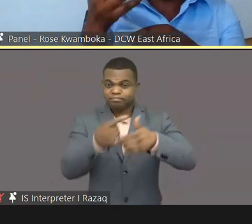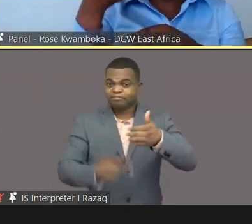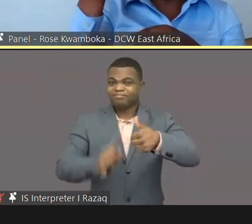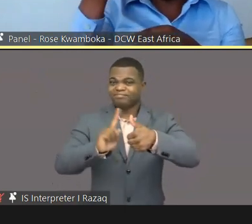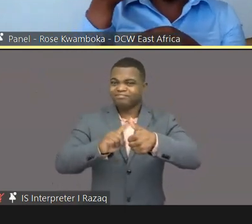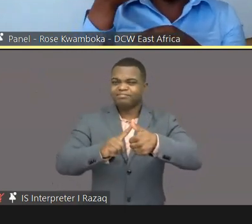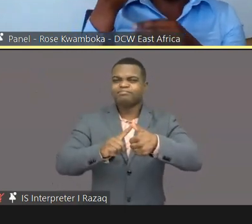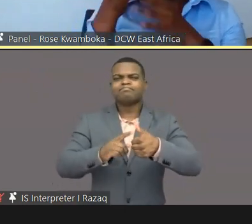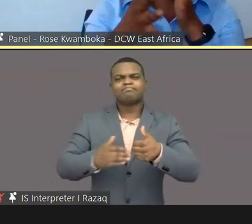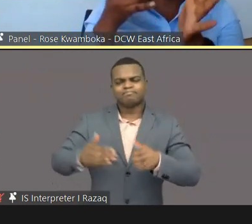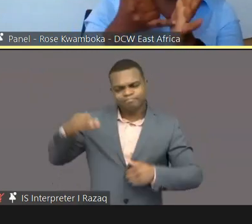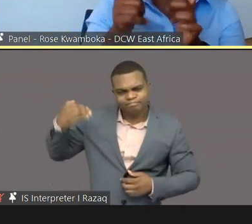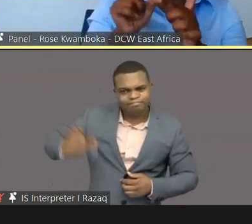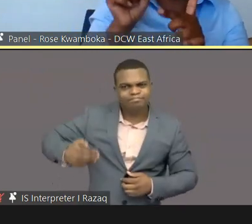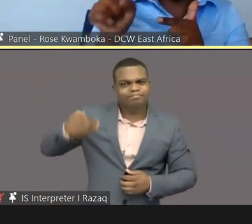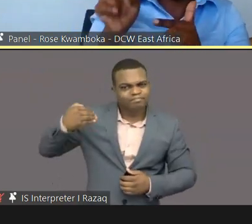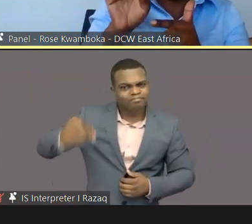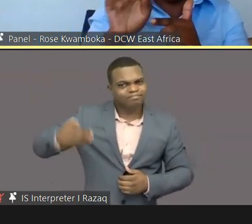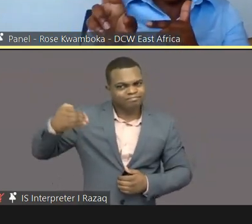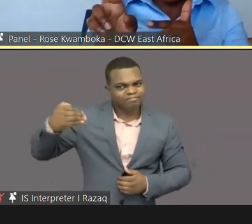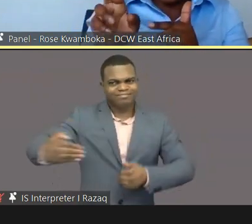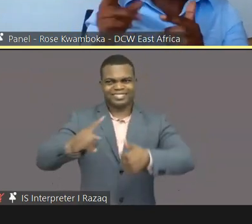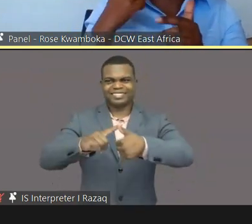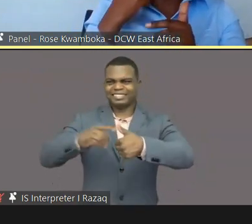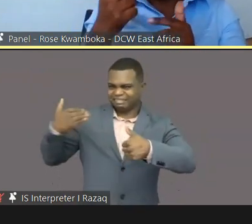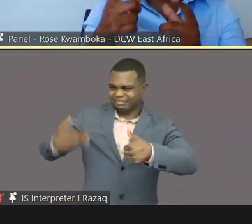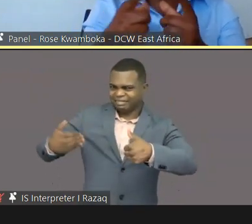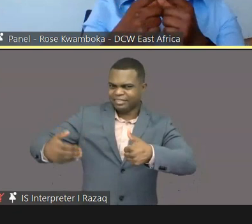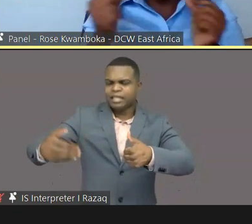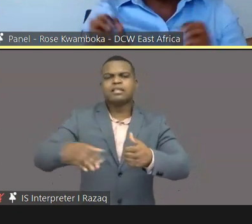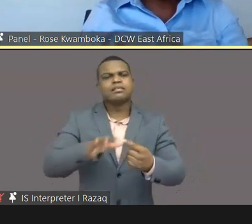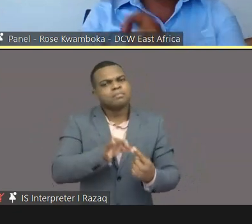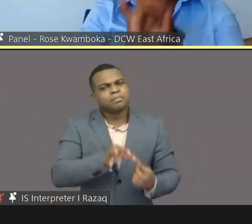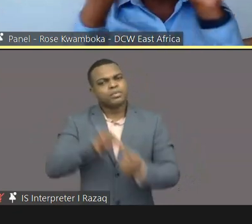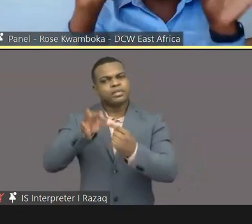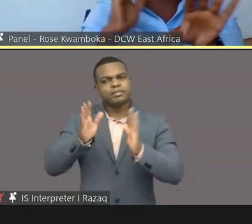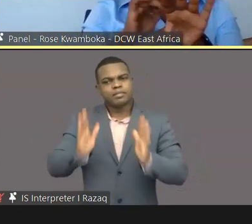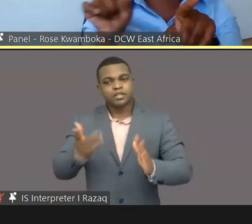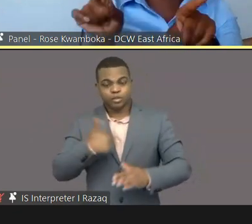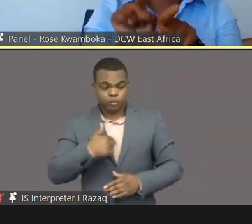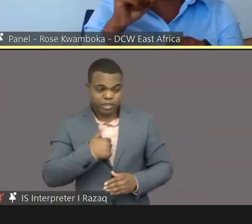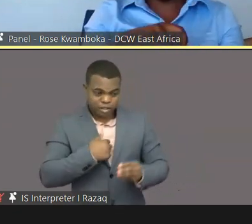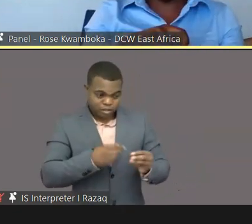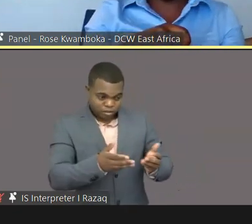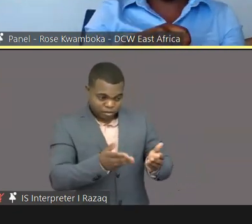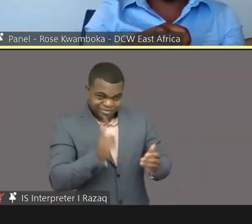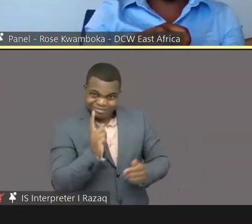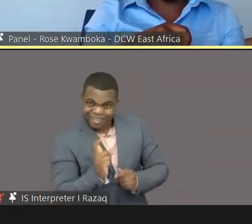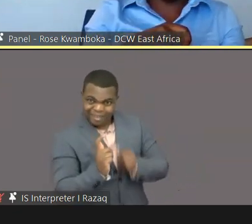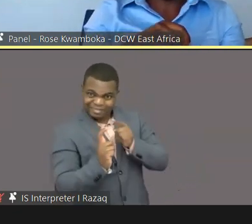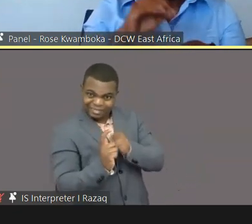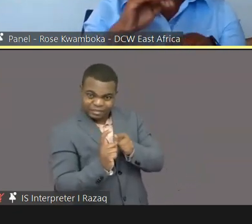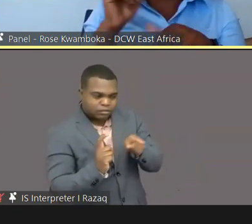When you give a child milk, sign it to him or her and say the word clearly at the same